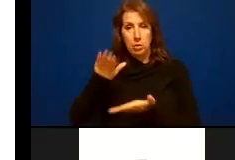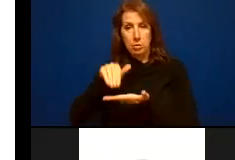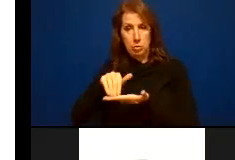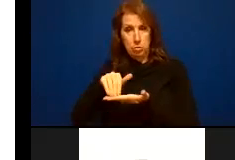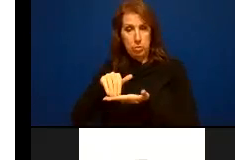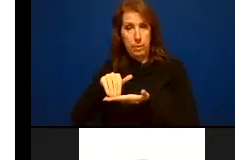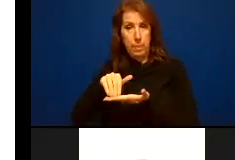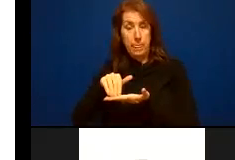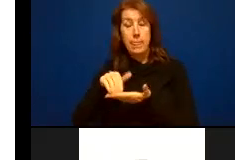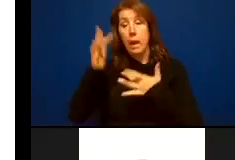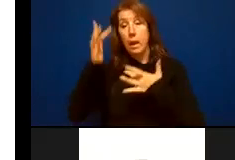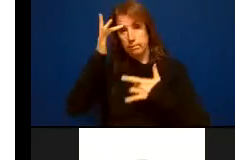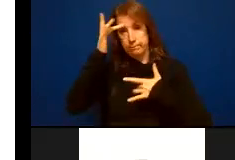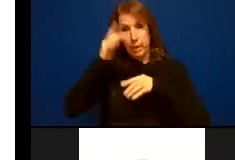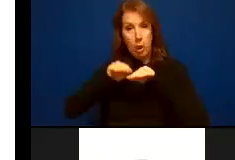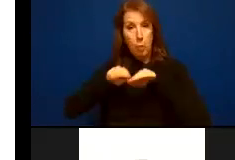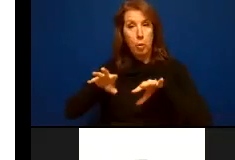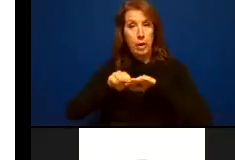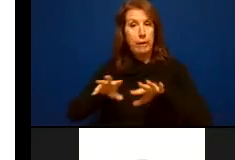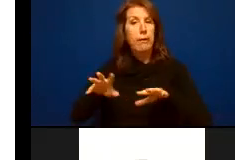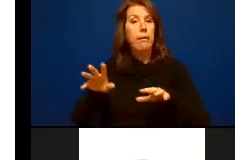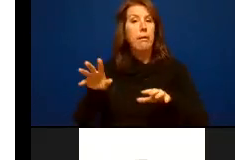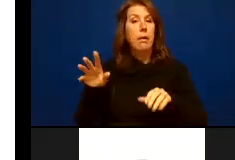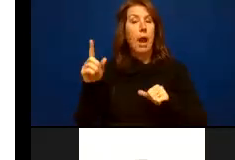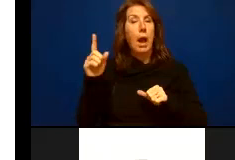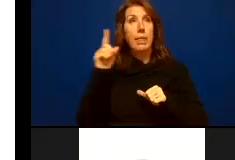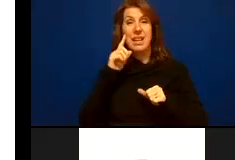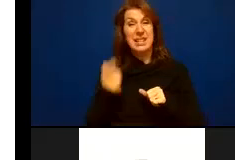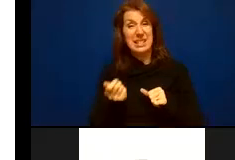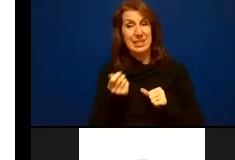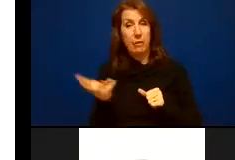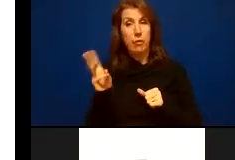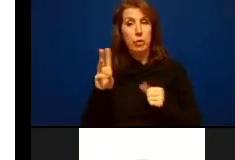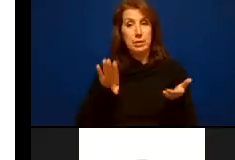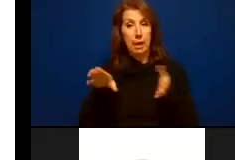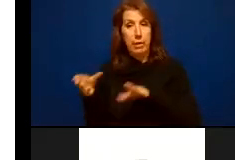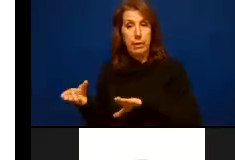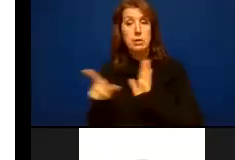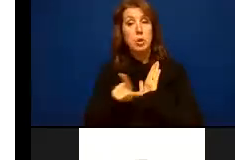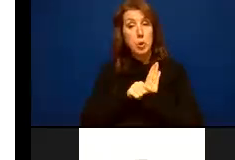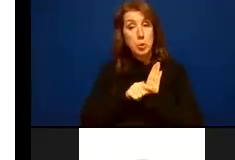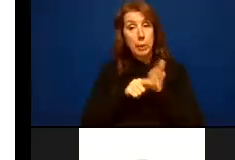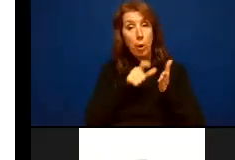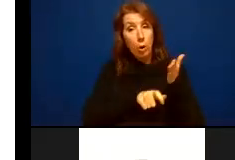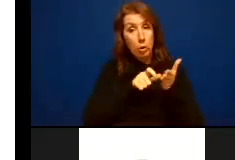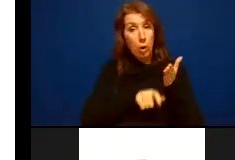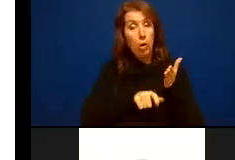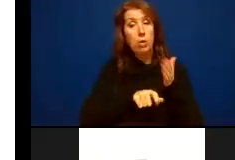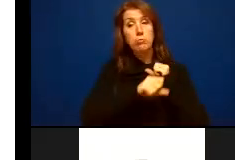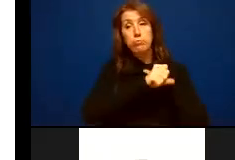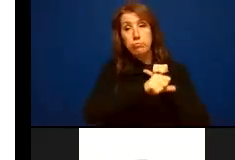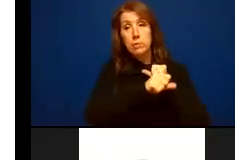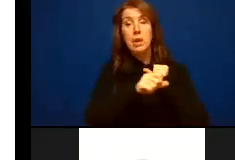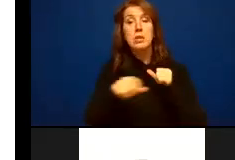where they had outbreaks and I think a number of deaths, and it was written about in the paper. And so there's a